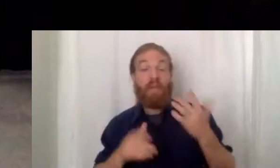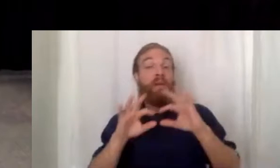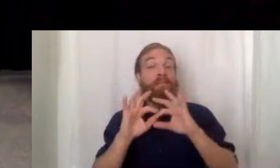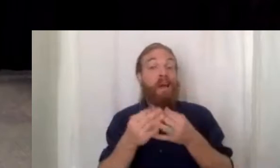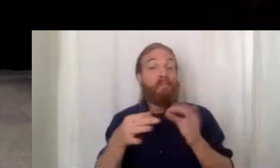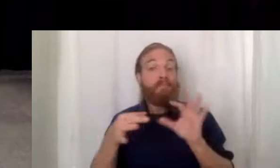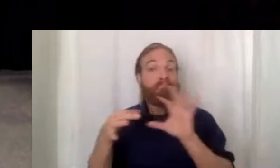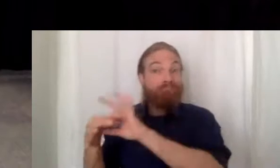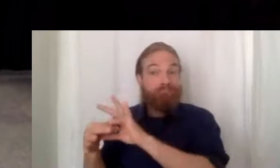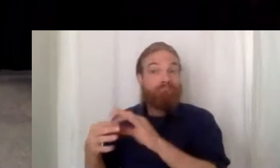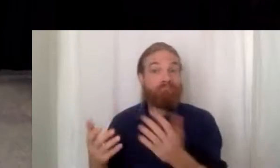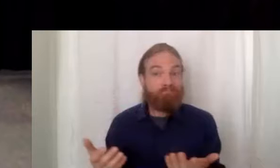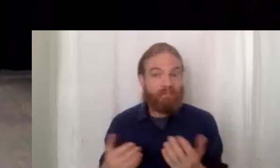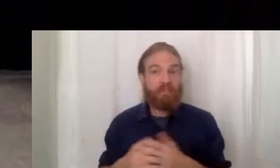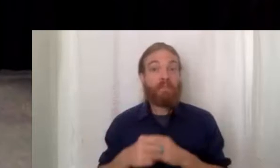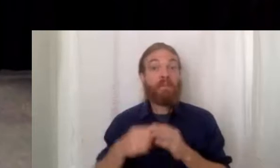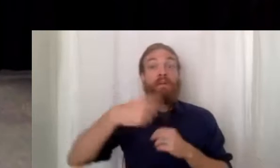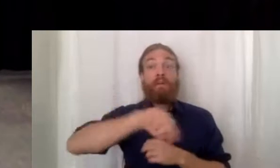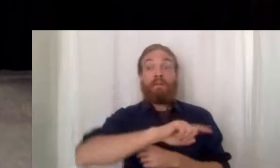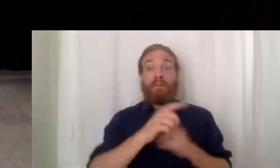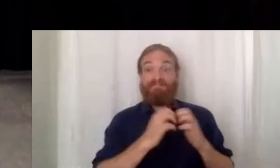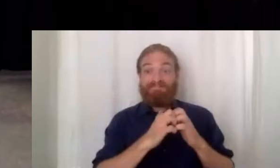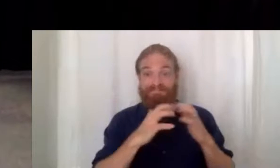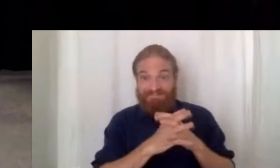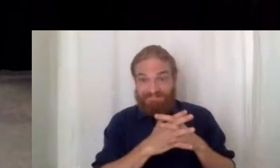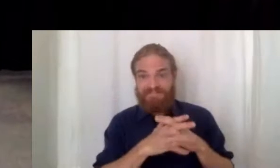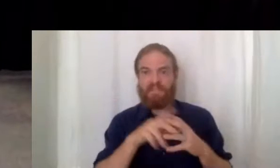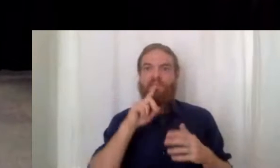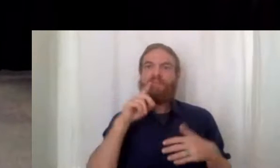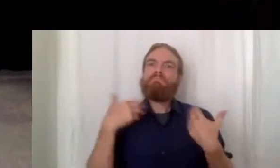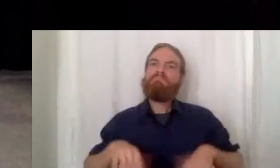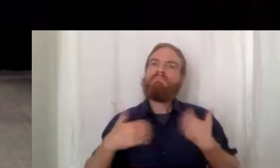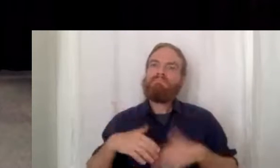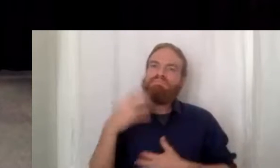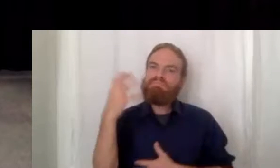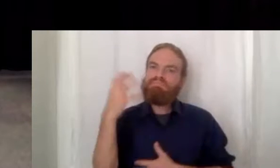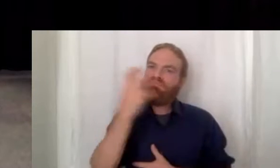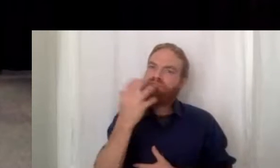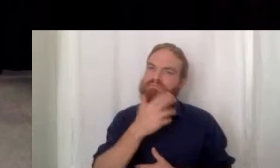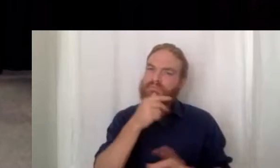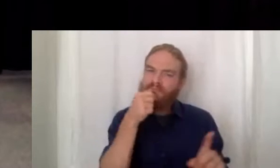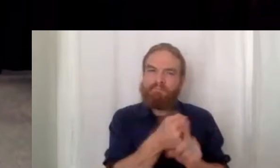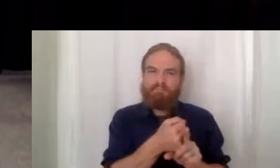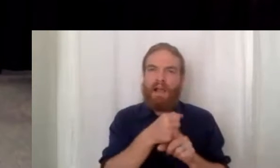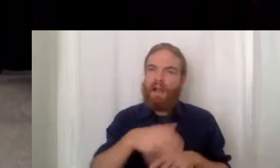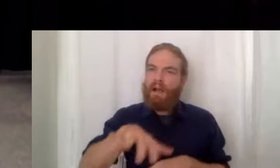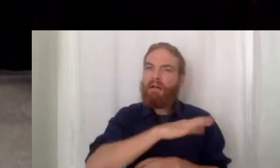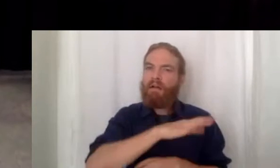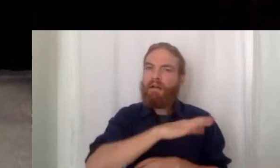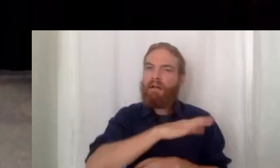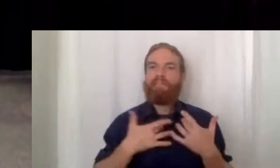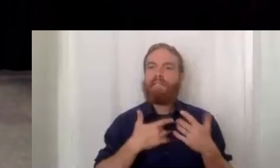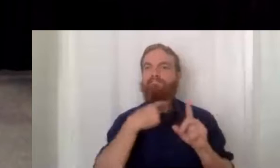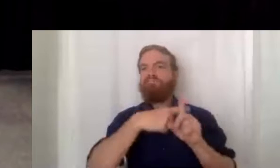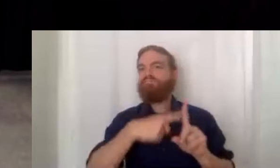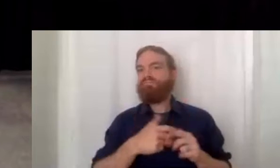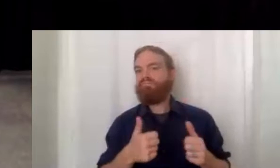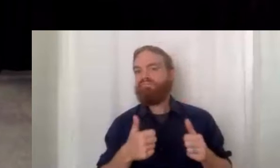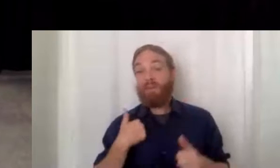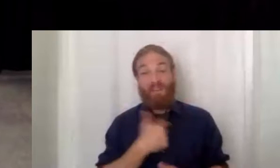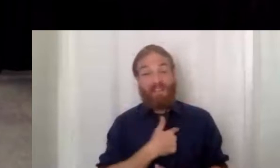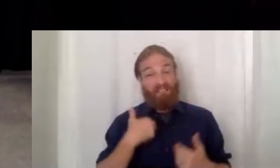impact by virtue of the fact that we have so many military members in the southern part of the